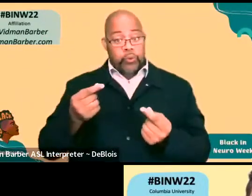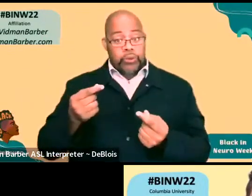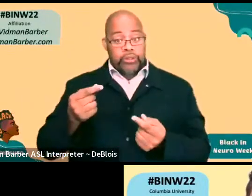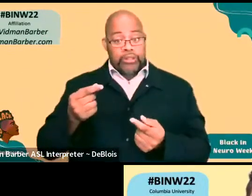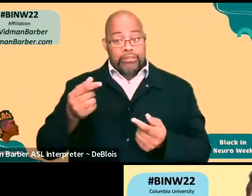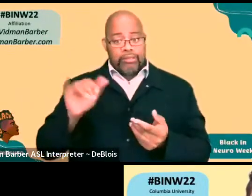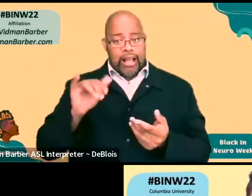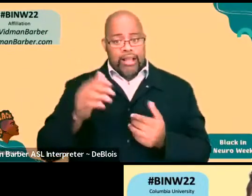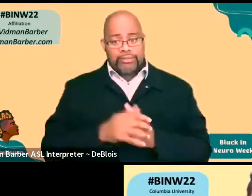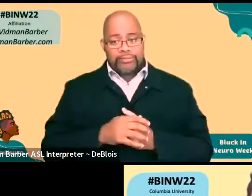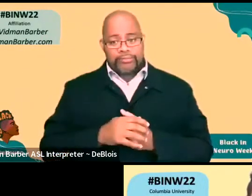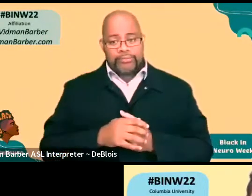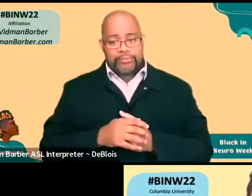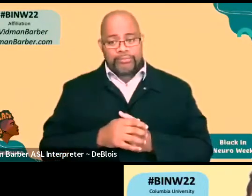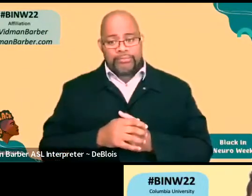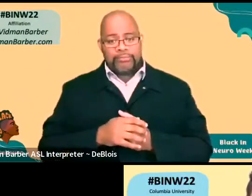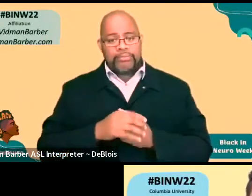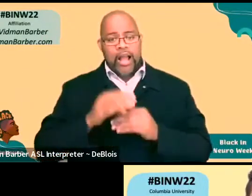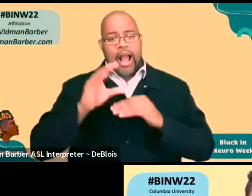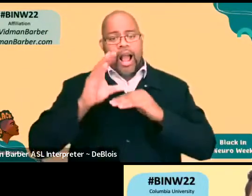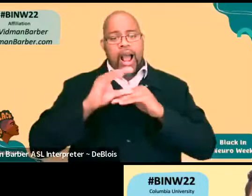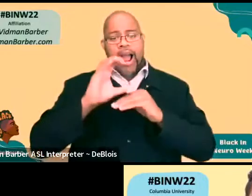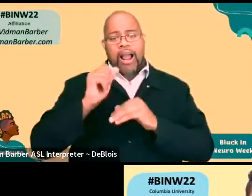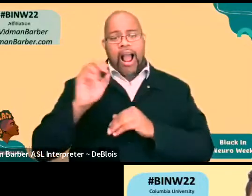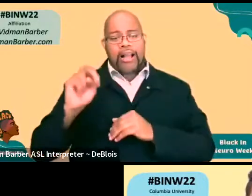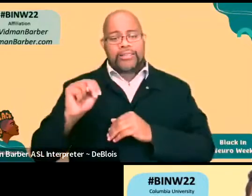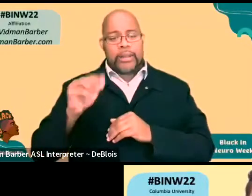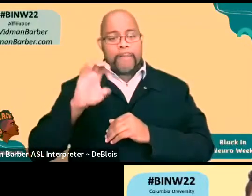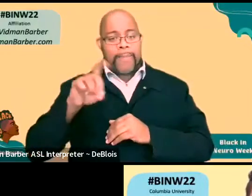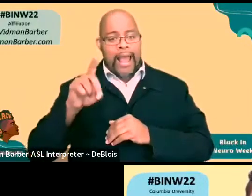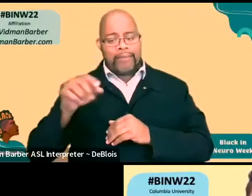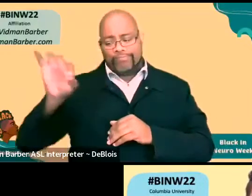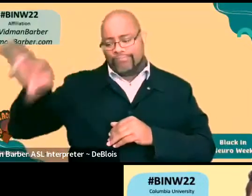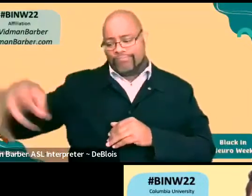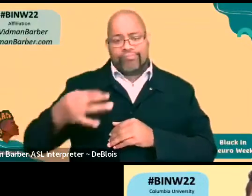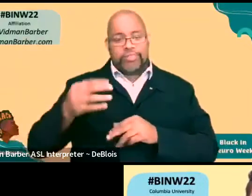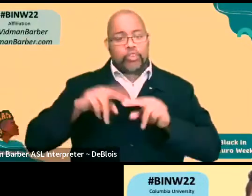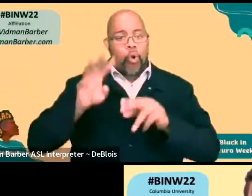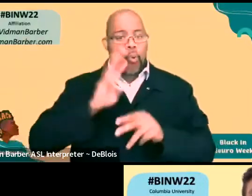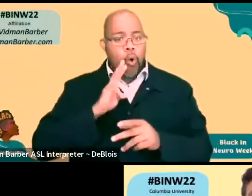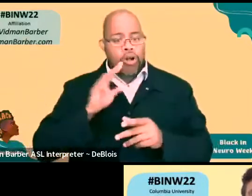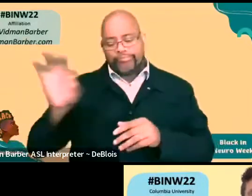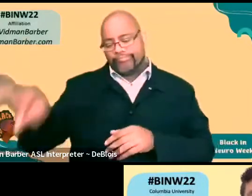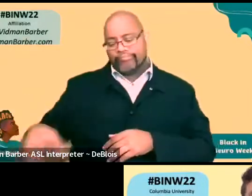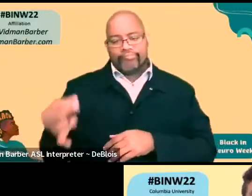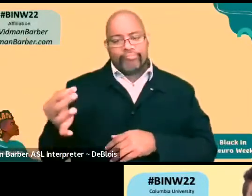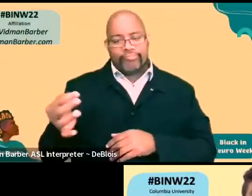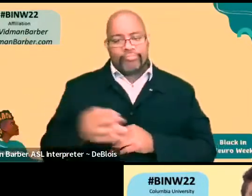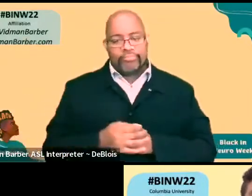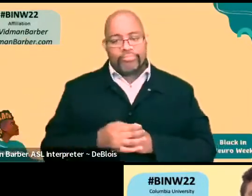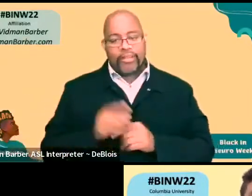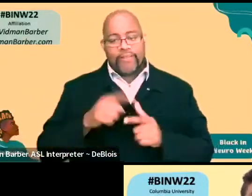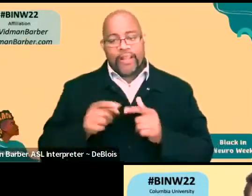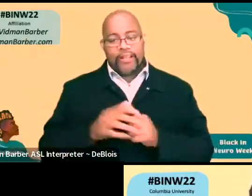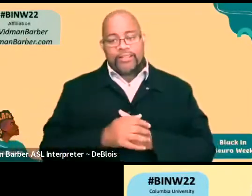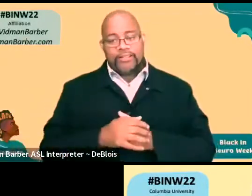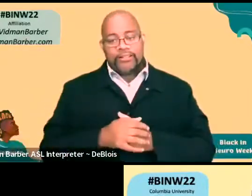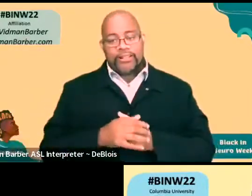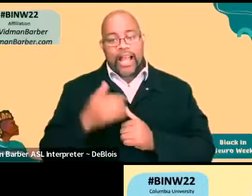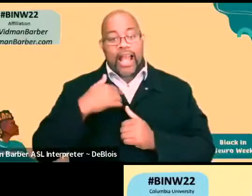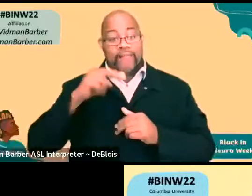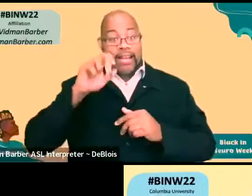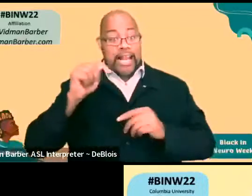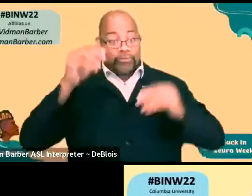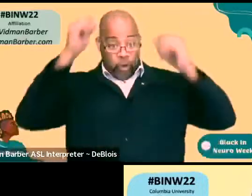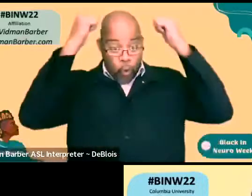like kind of cotton pad type of thing, and they dip it into saline, so it's just salt water. And then there's a net that